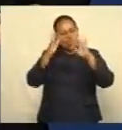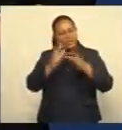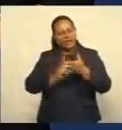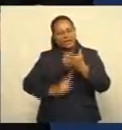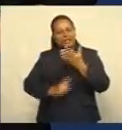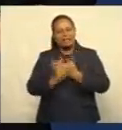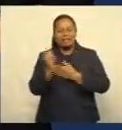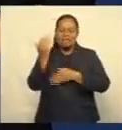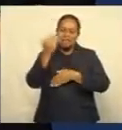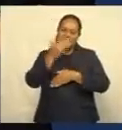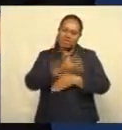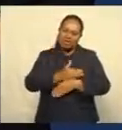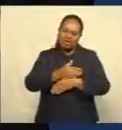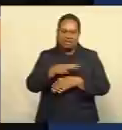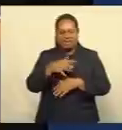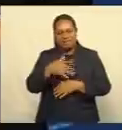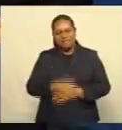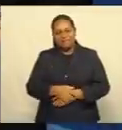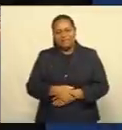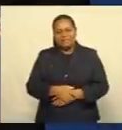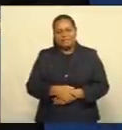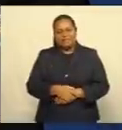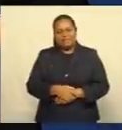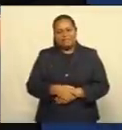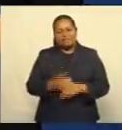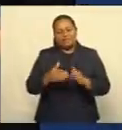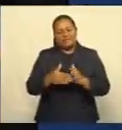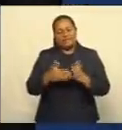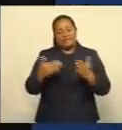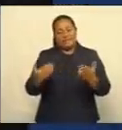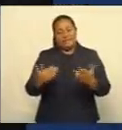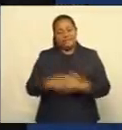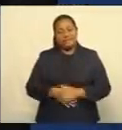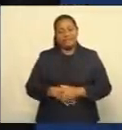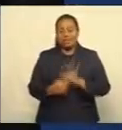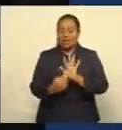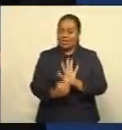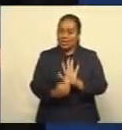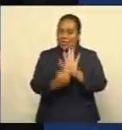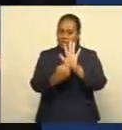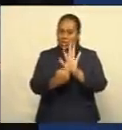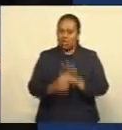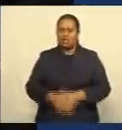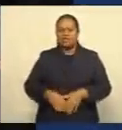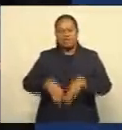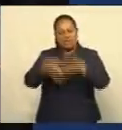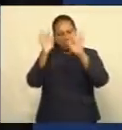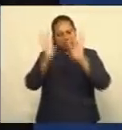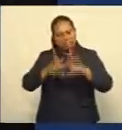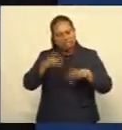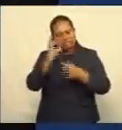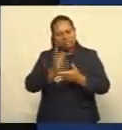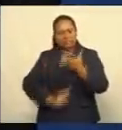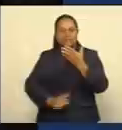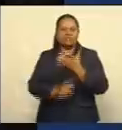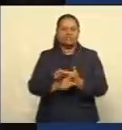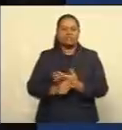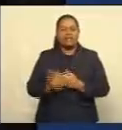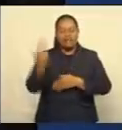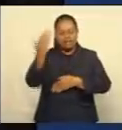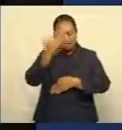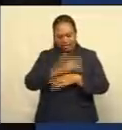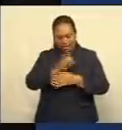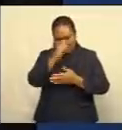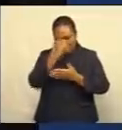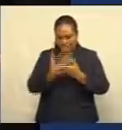night has chances of it as well. Now moving further to the north, showers spread out here as well. The night will